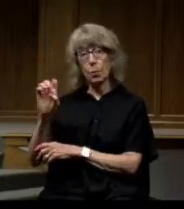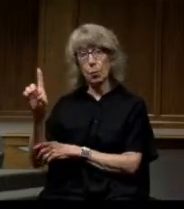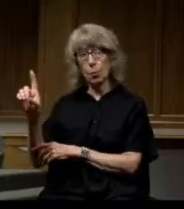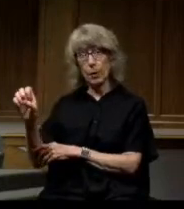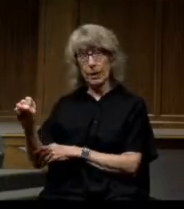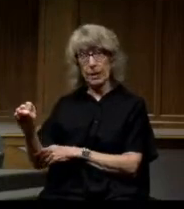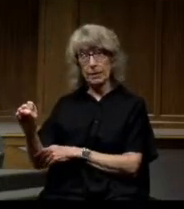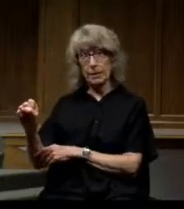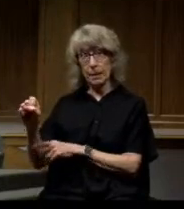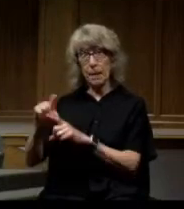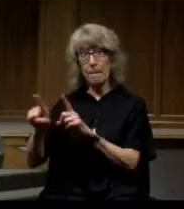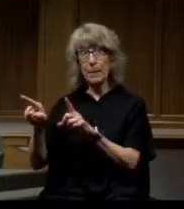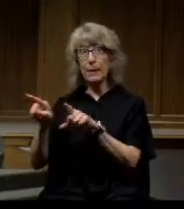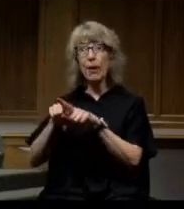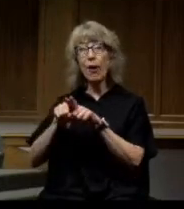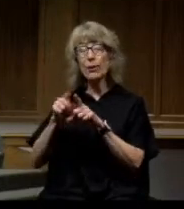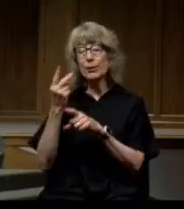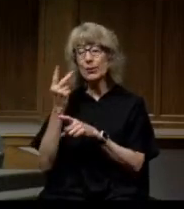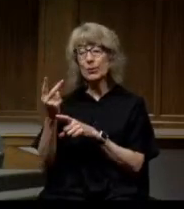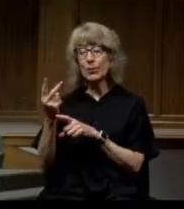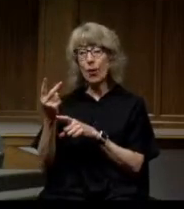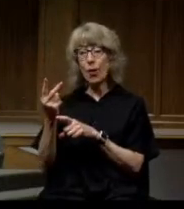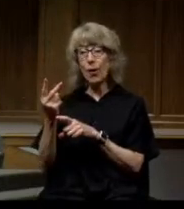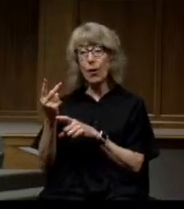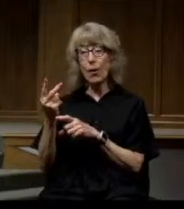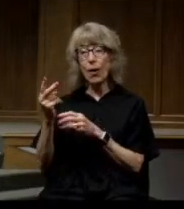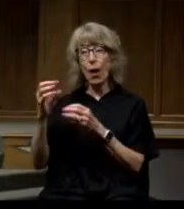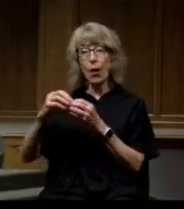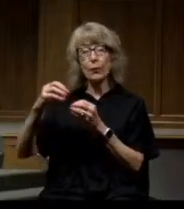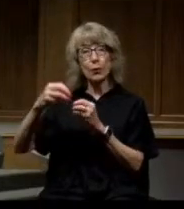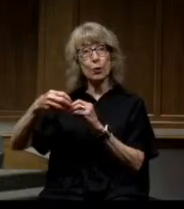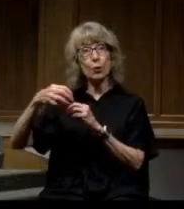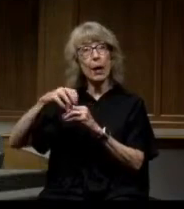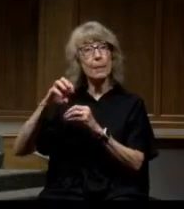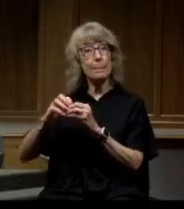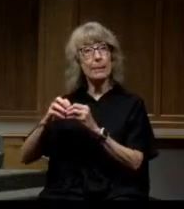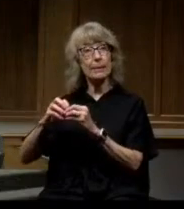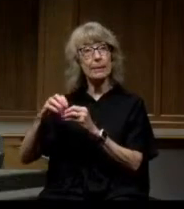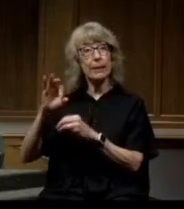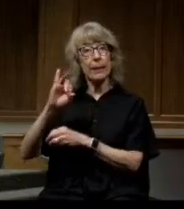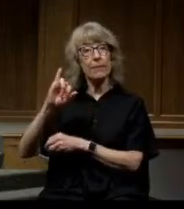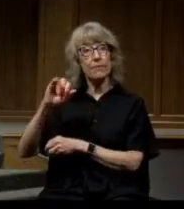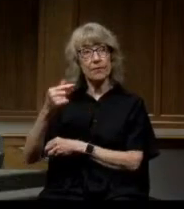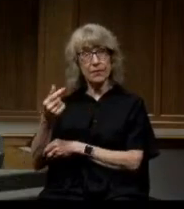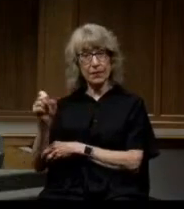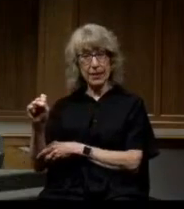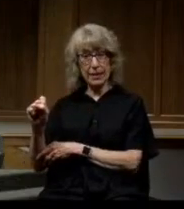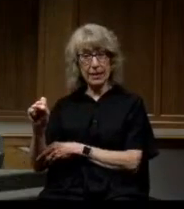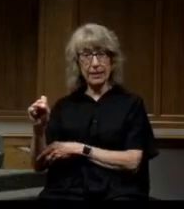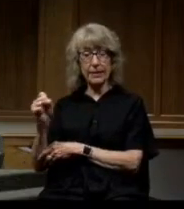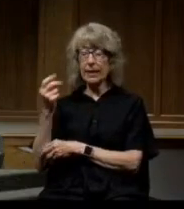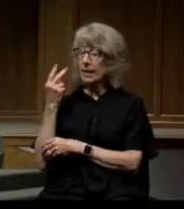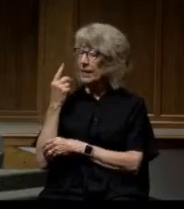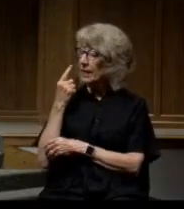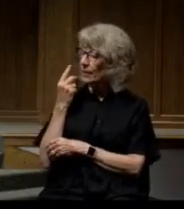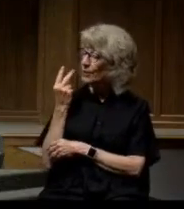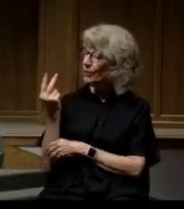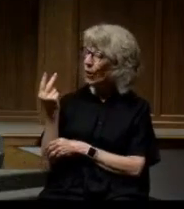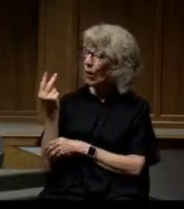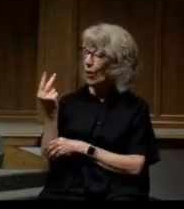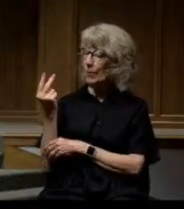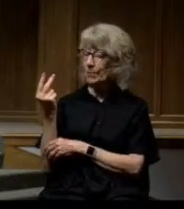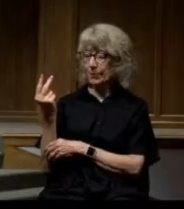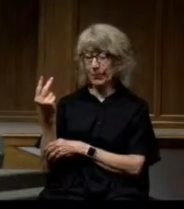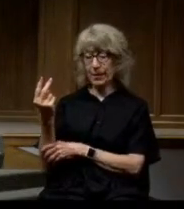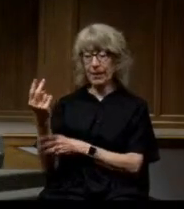figs, which had become a great source of delight for his children. He looked at the fence that he rebuilt a dozen times, which was never as sturdy